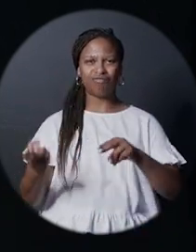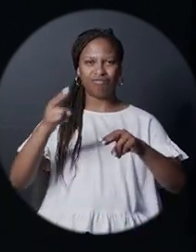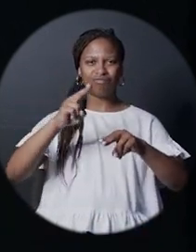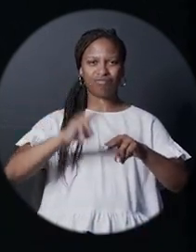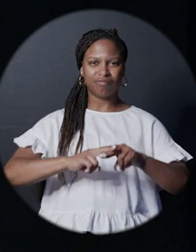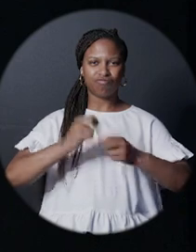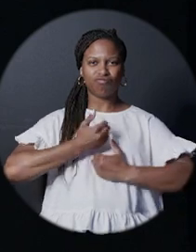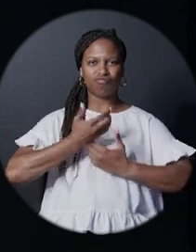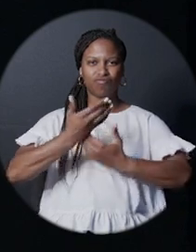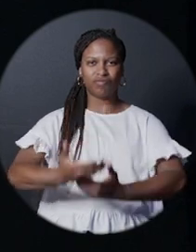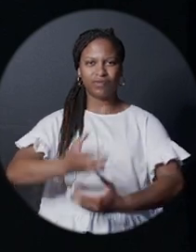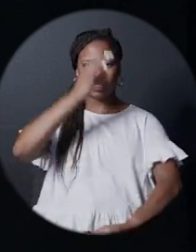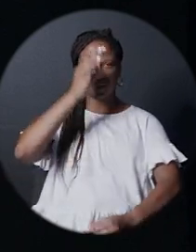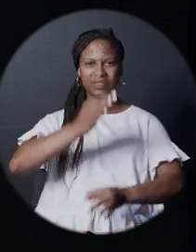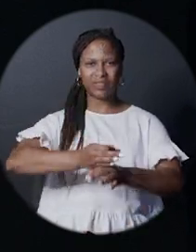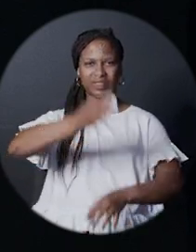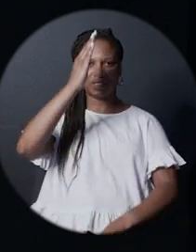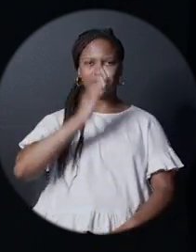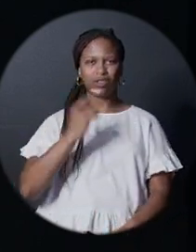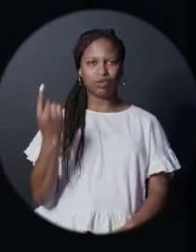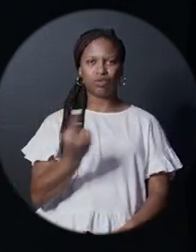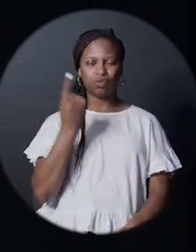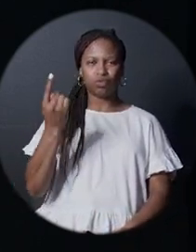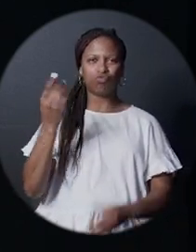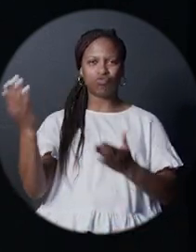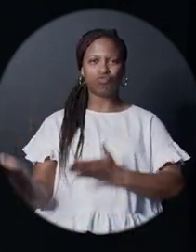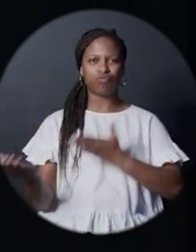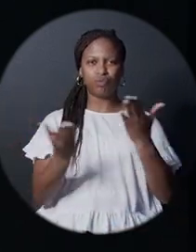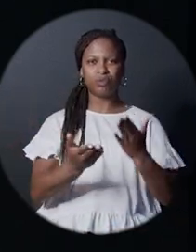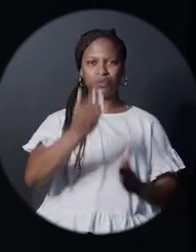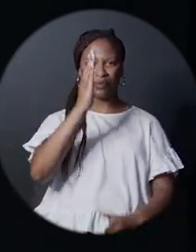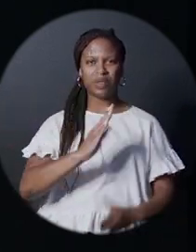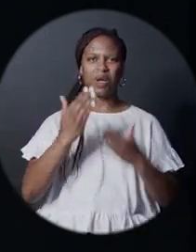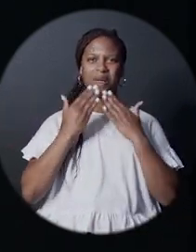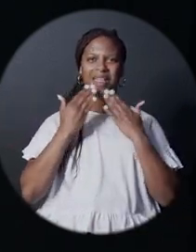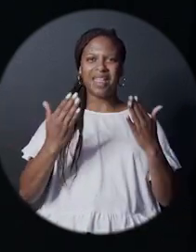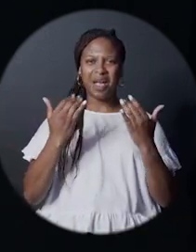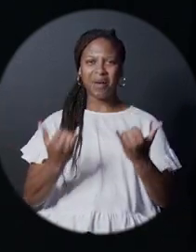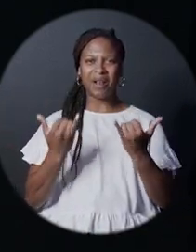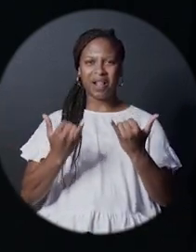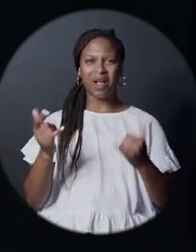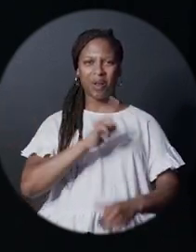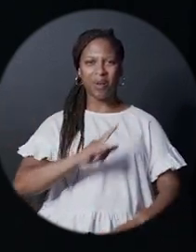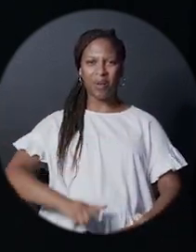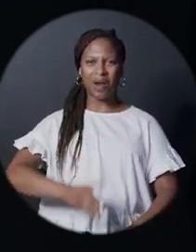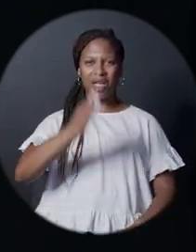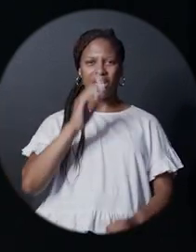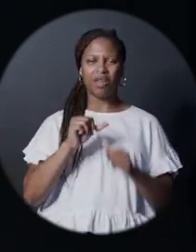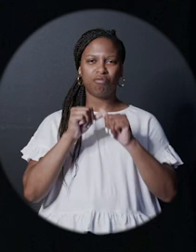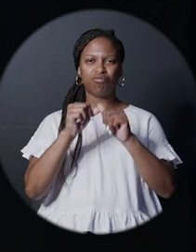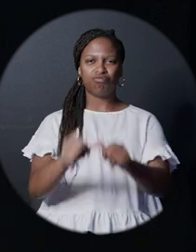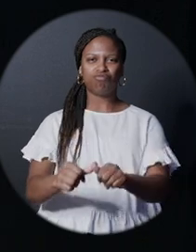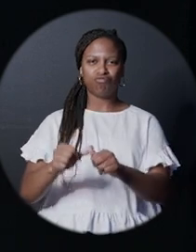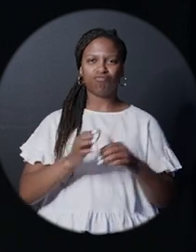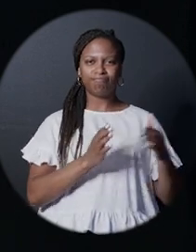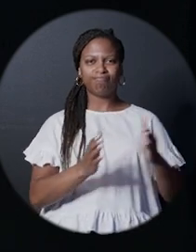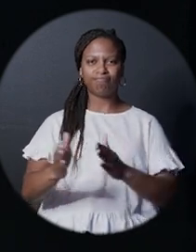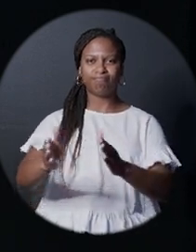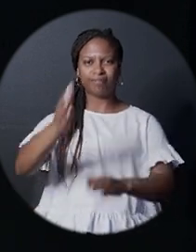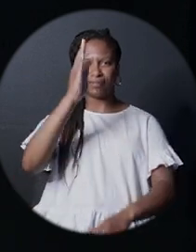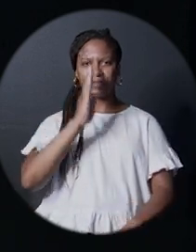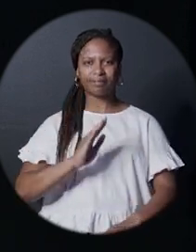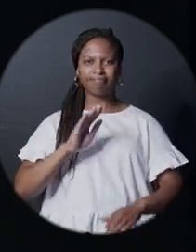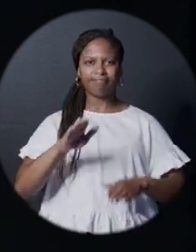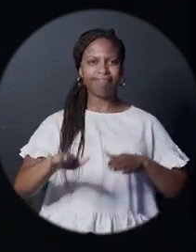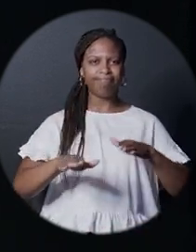God, we thank you, Lord God, for an increase and an outpour of faith, oh God, from only where you can bring it, oh God. We thank you right now, Lord God, that we're